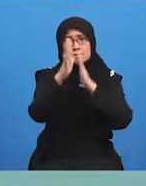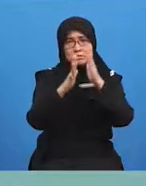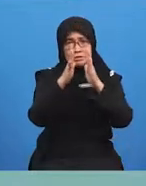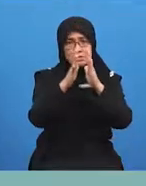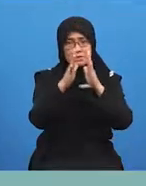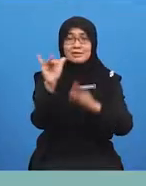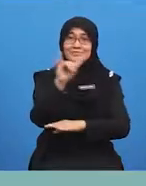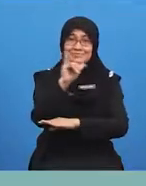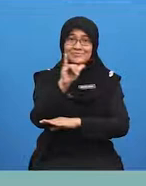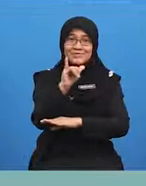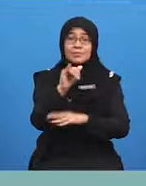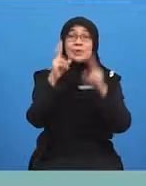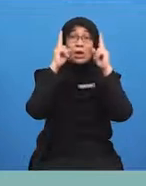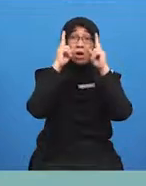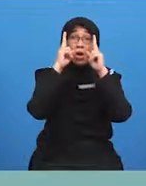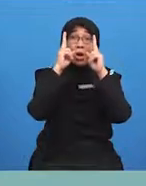Hall.